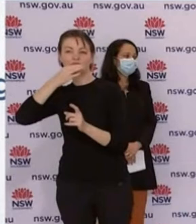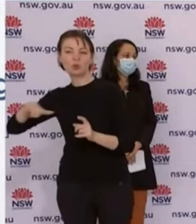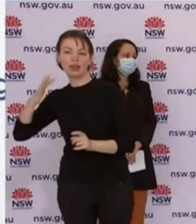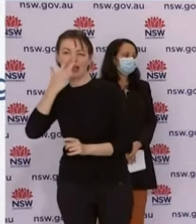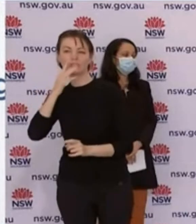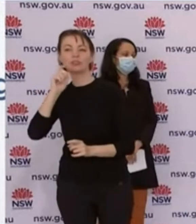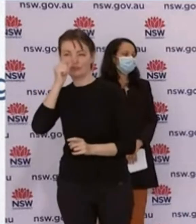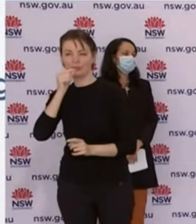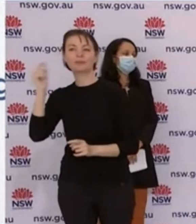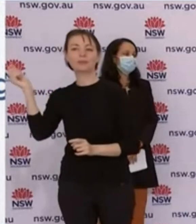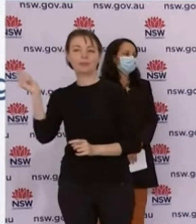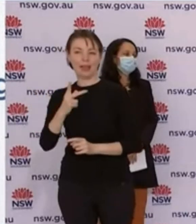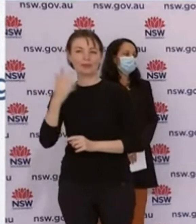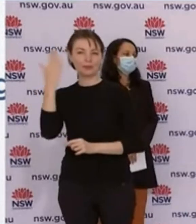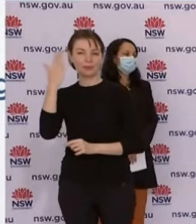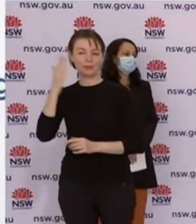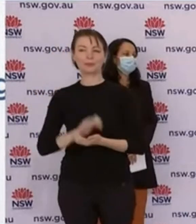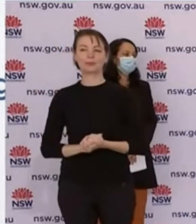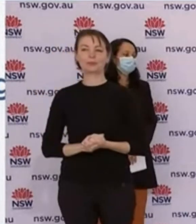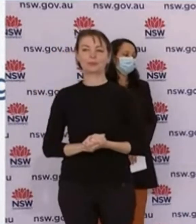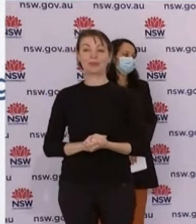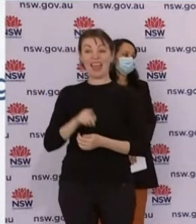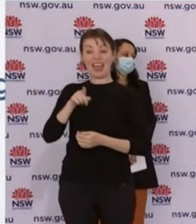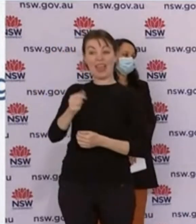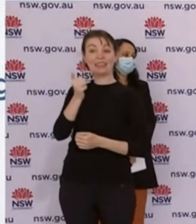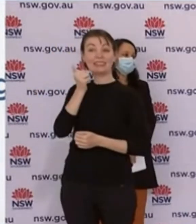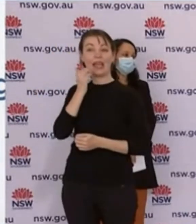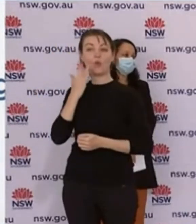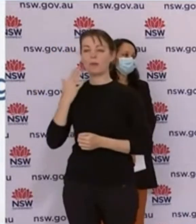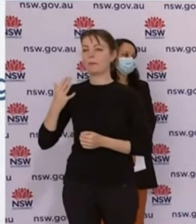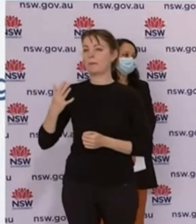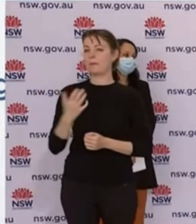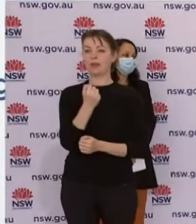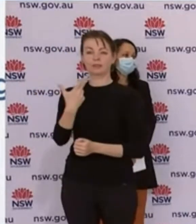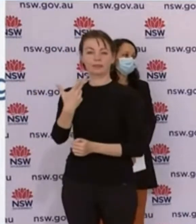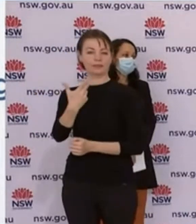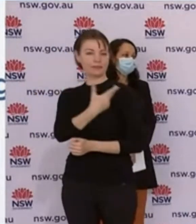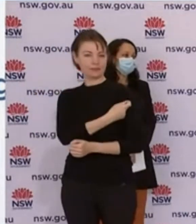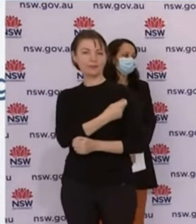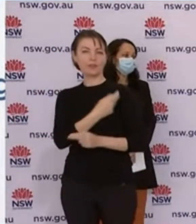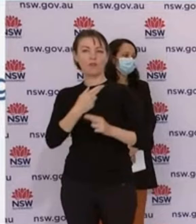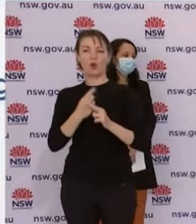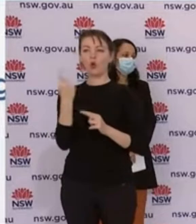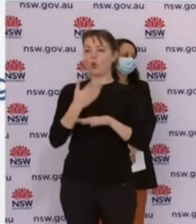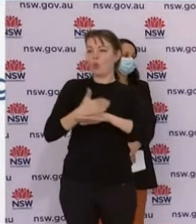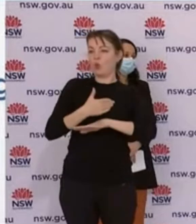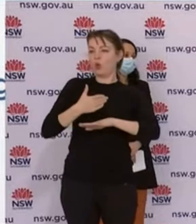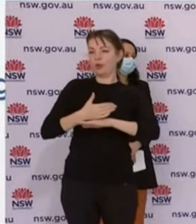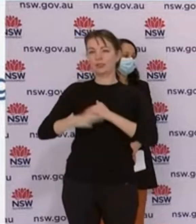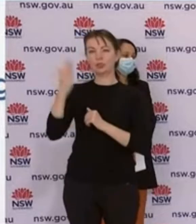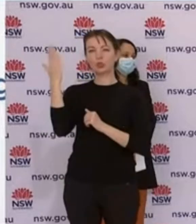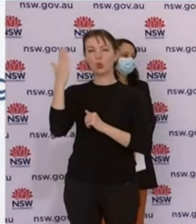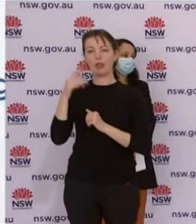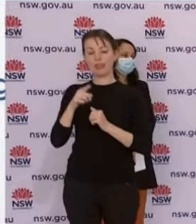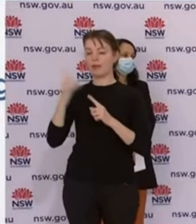classroom. As the Premier said, that is also the date when mandatory vaccinations will come into effect for our school staff. It's a key part of our